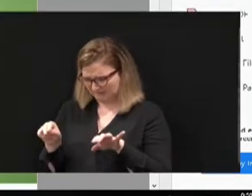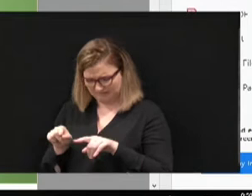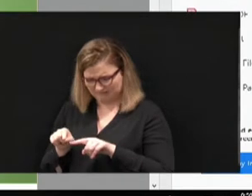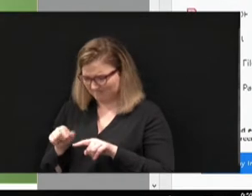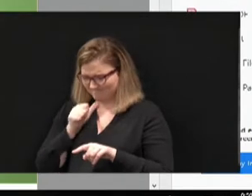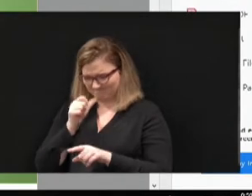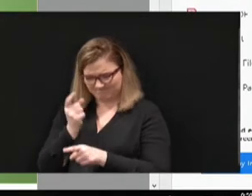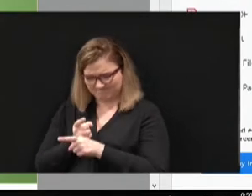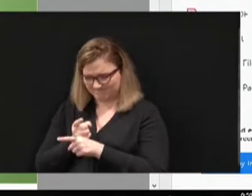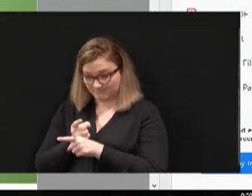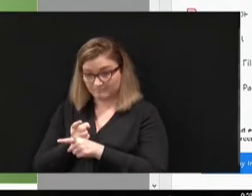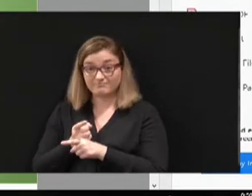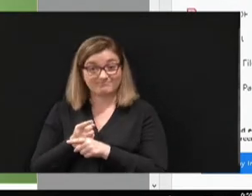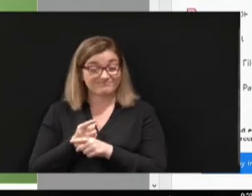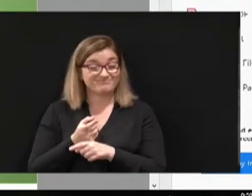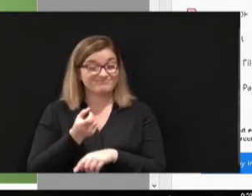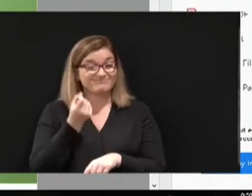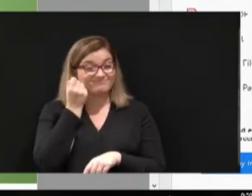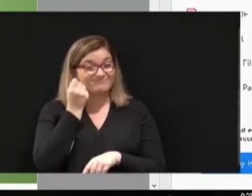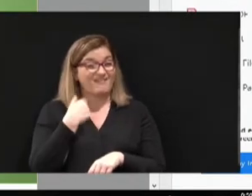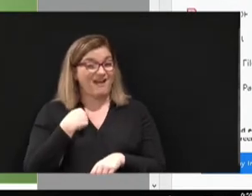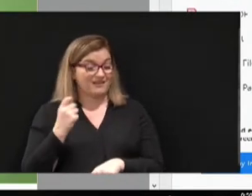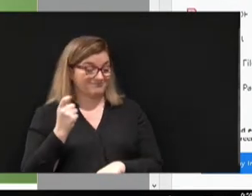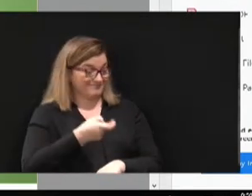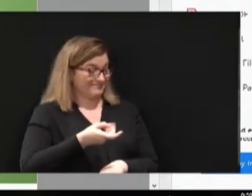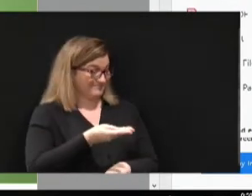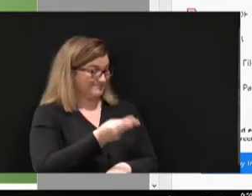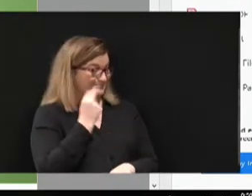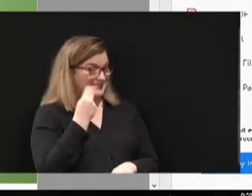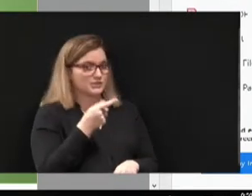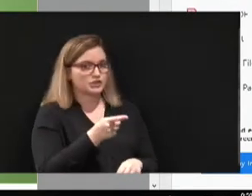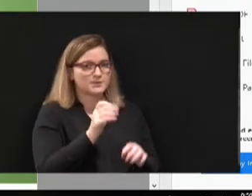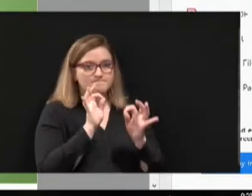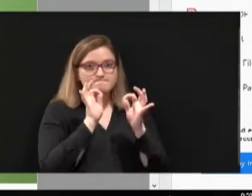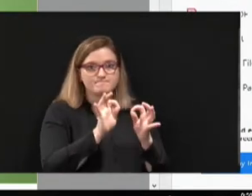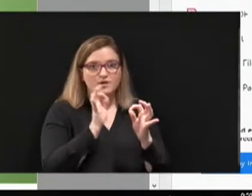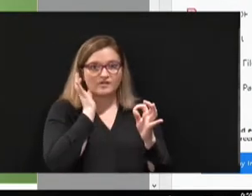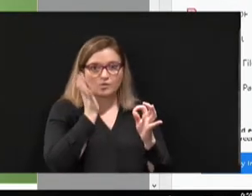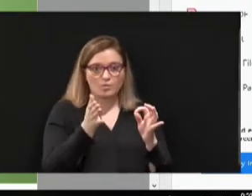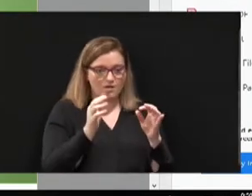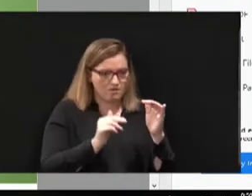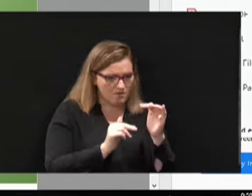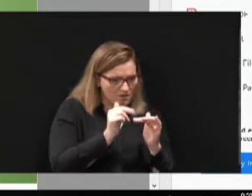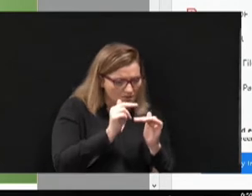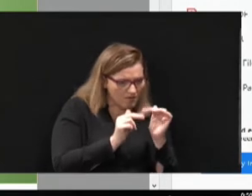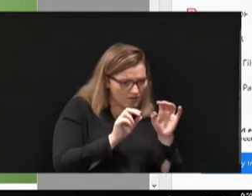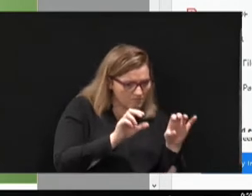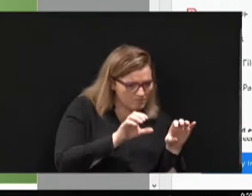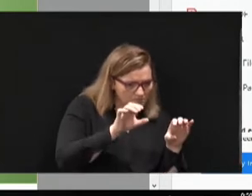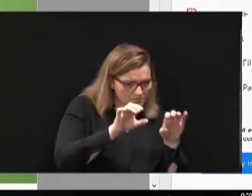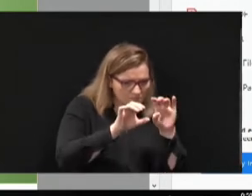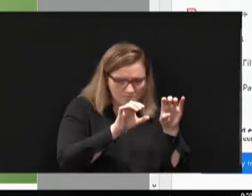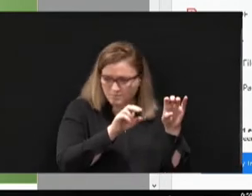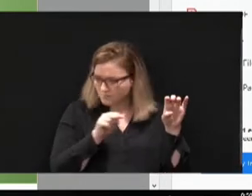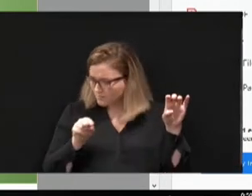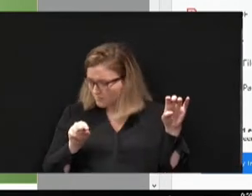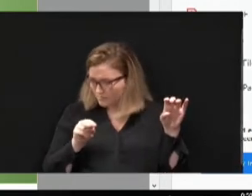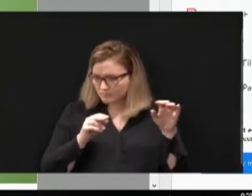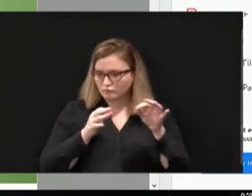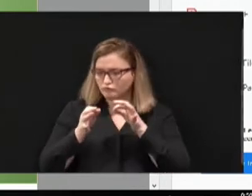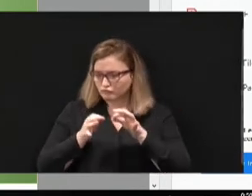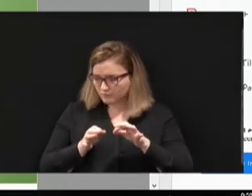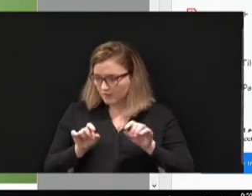if I would give it to my niece, she could do it perfectly. A story on me on how poorly I put things